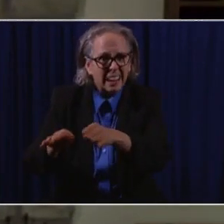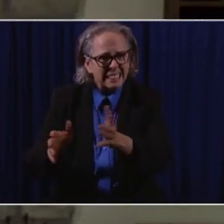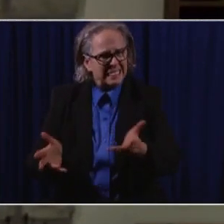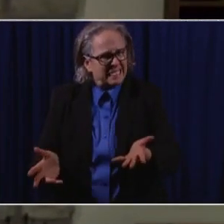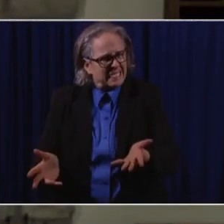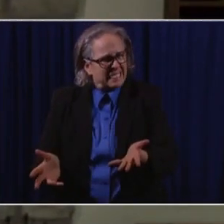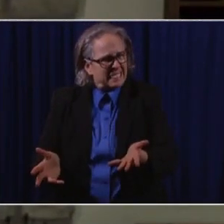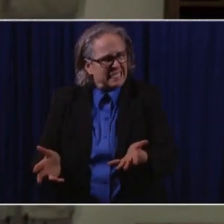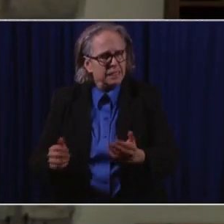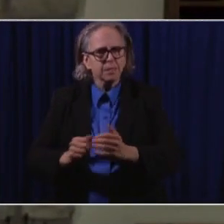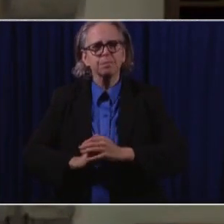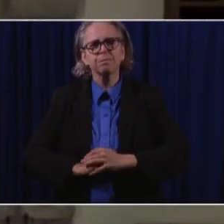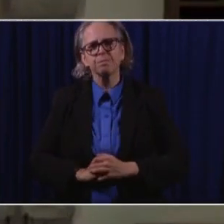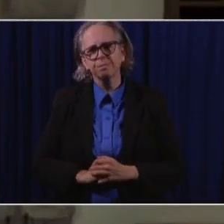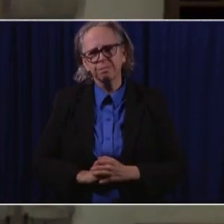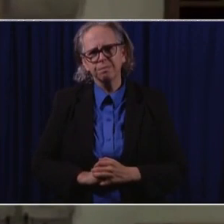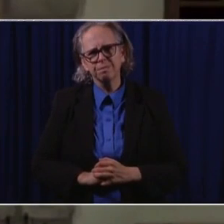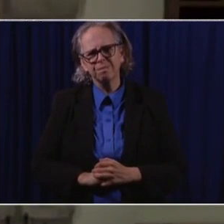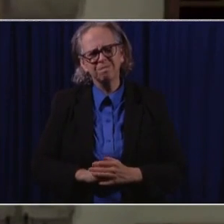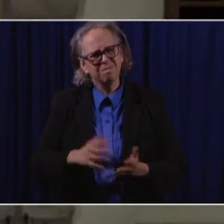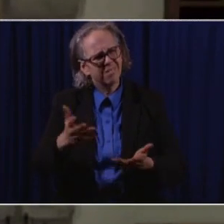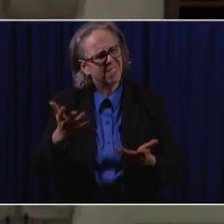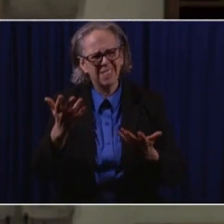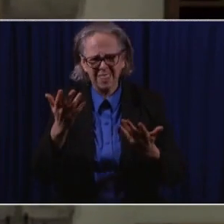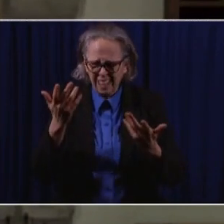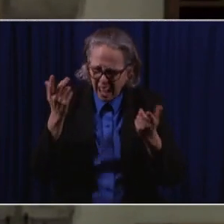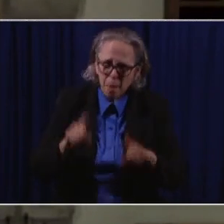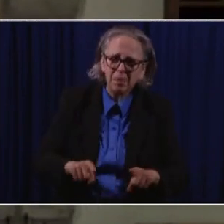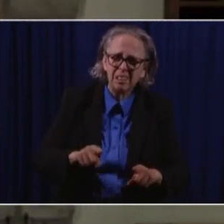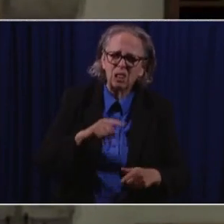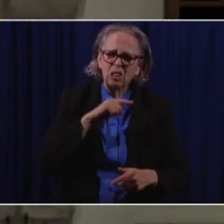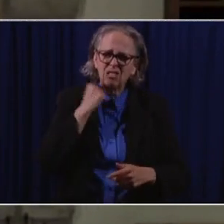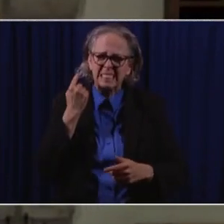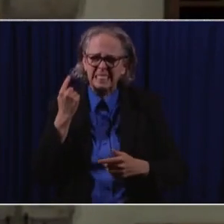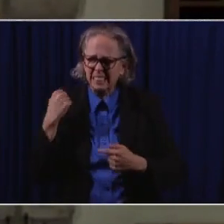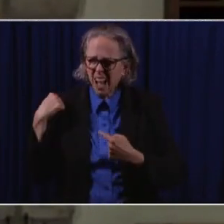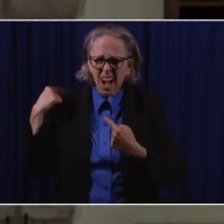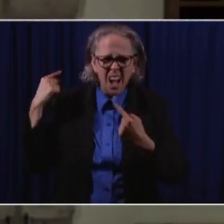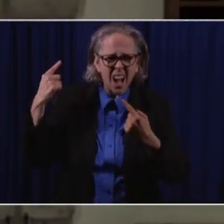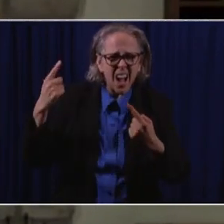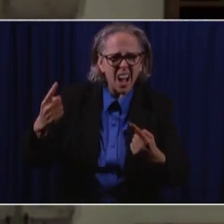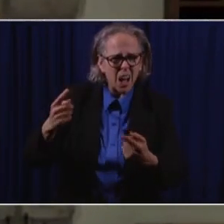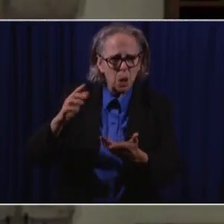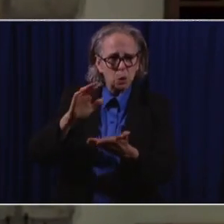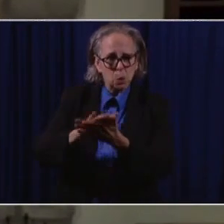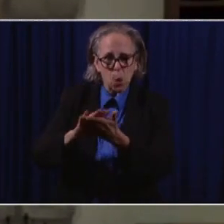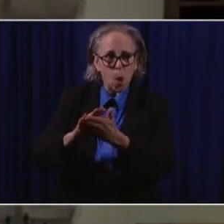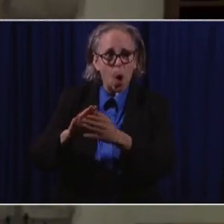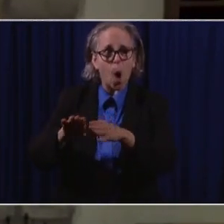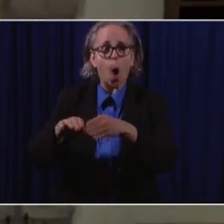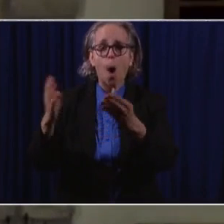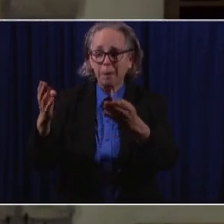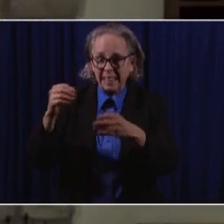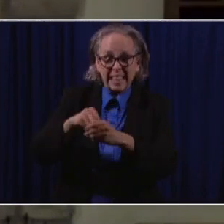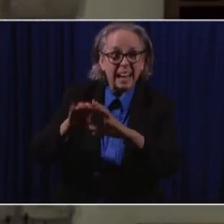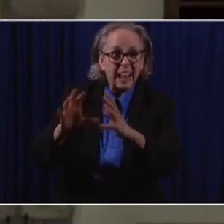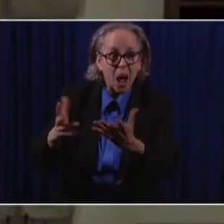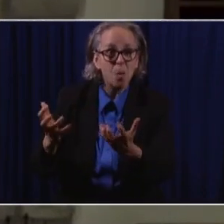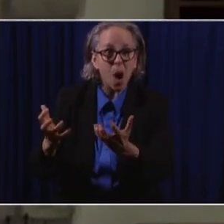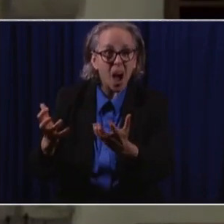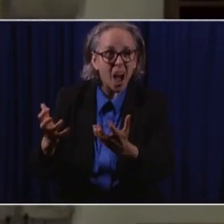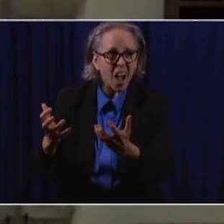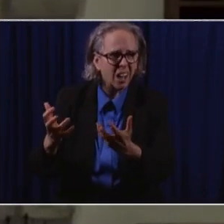high community spread, have had to go remote because too many of their kids and teachers